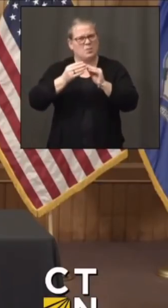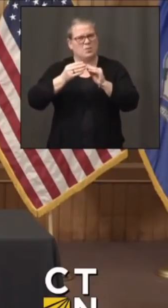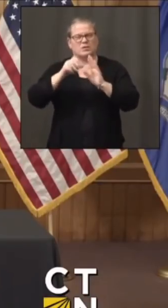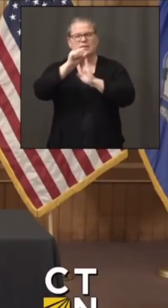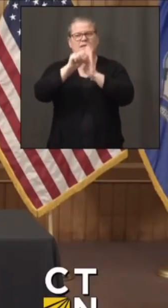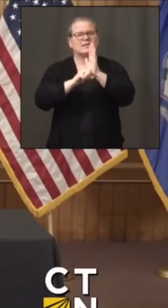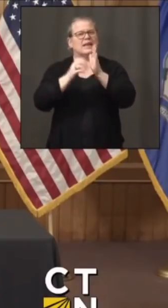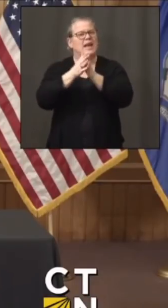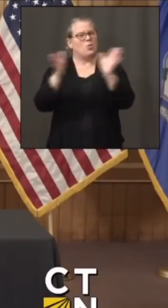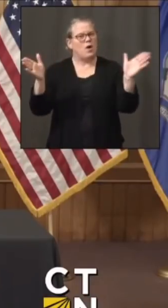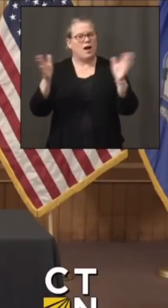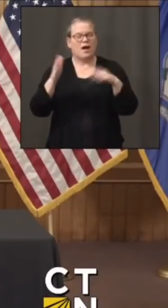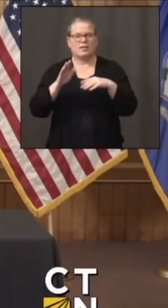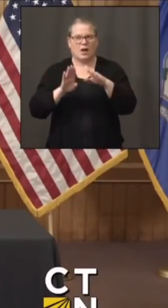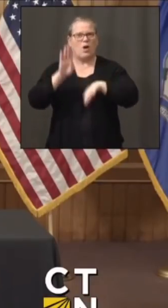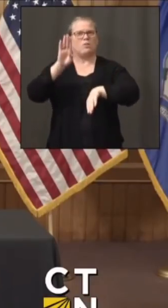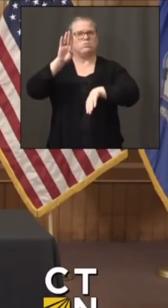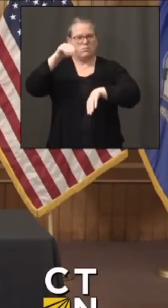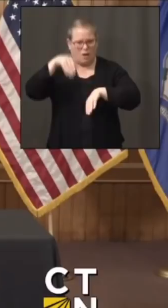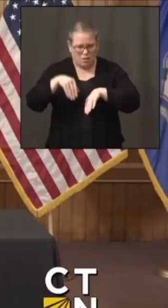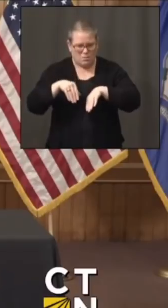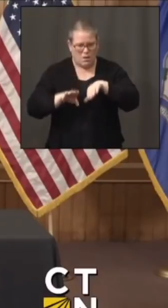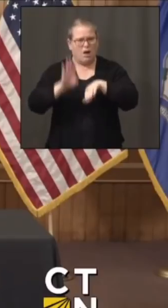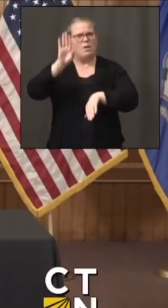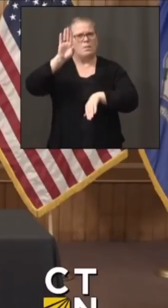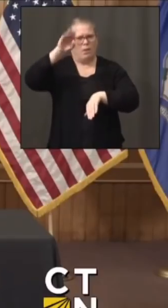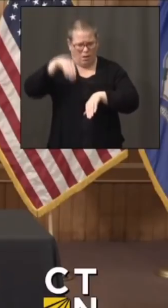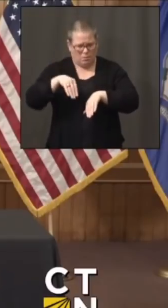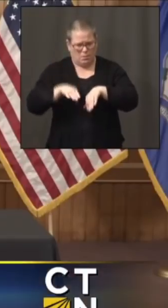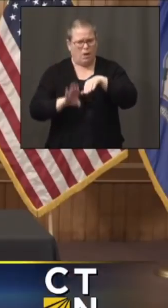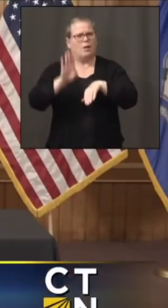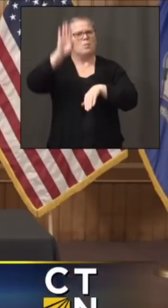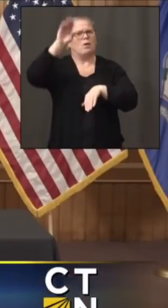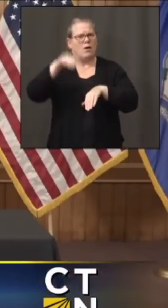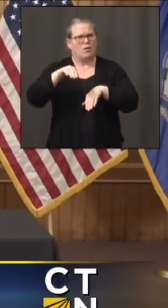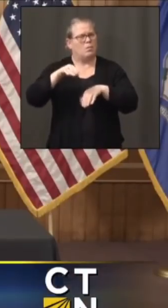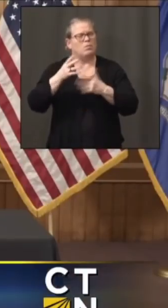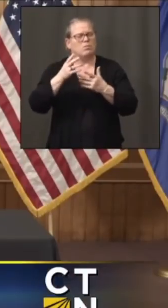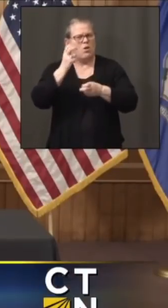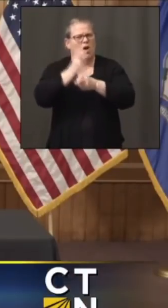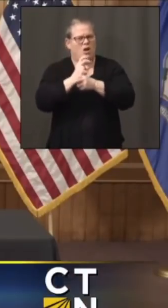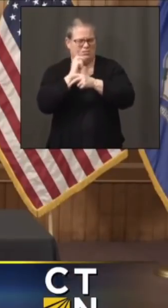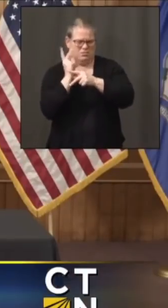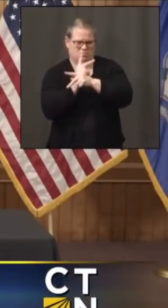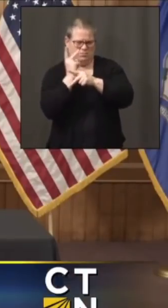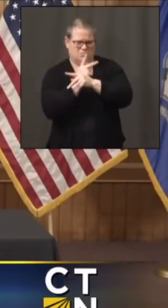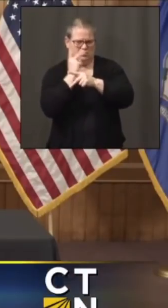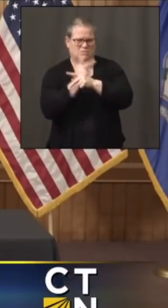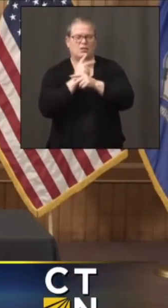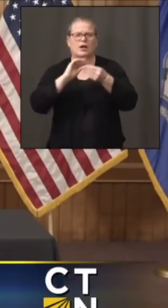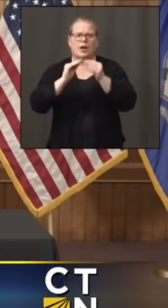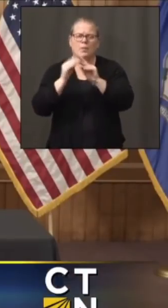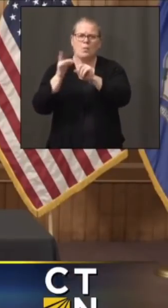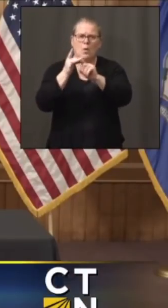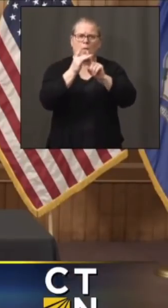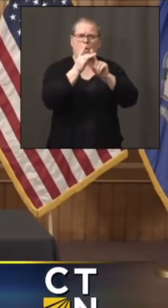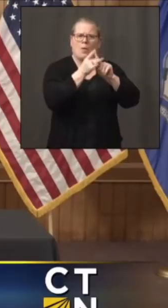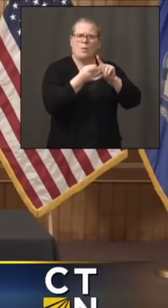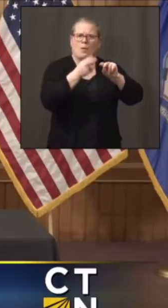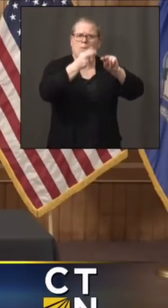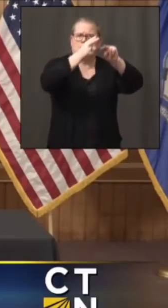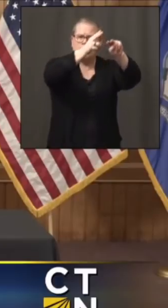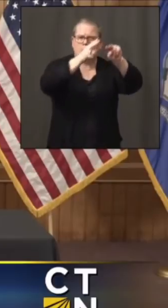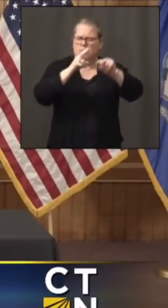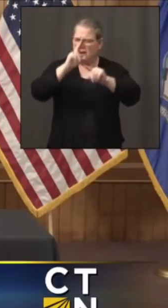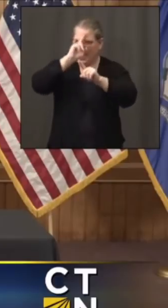days, down a few days, up a few days, down a few days, even as cases have continued to increase, and we're trying to figure out what's